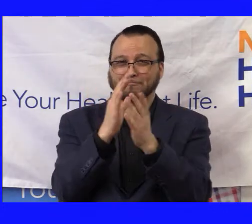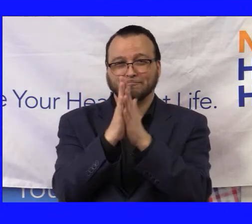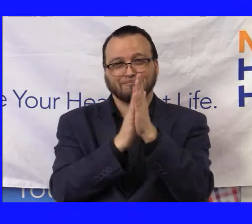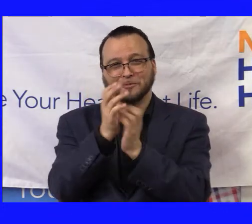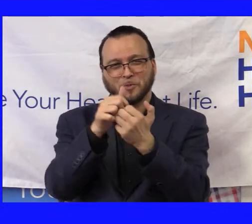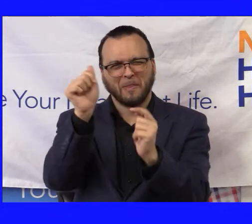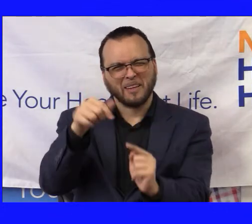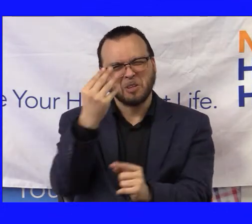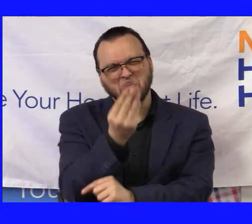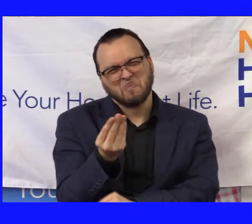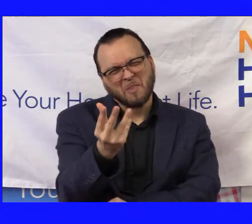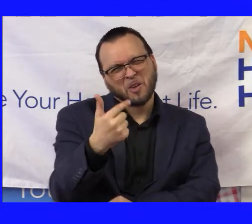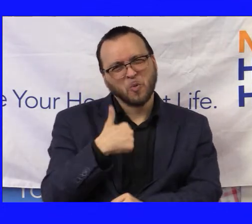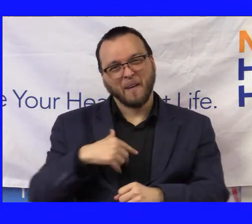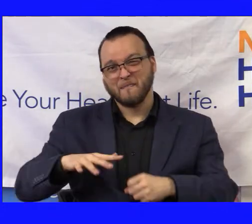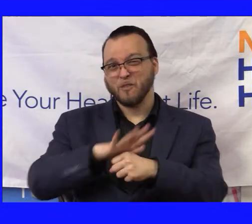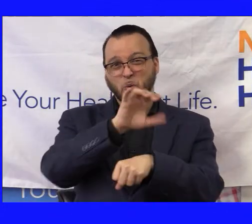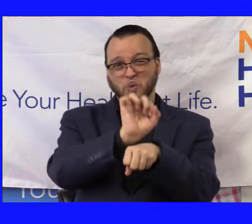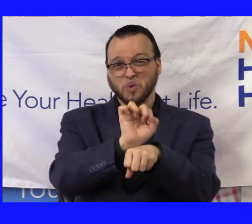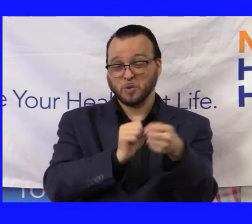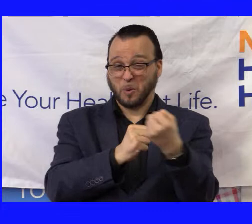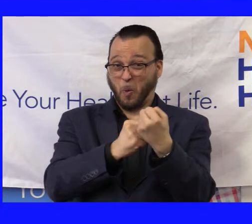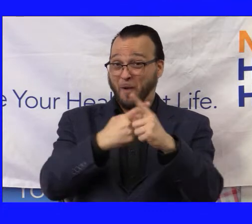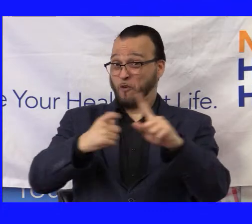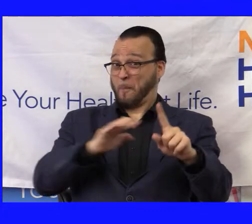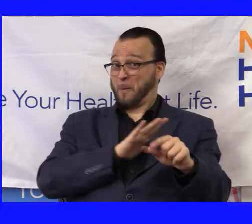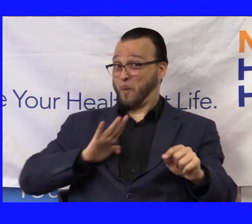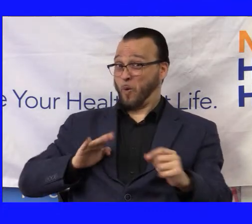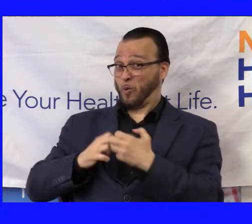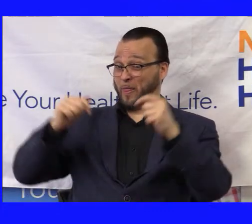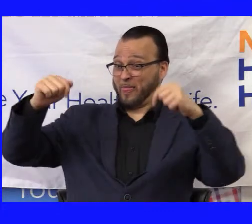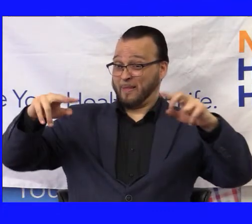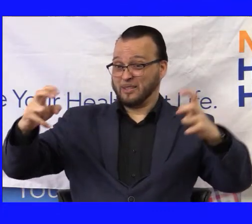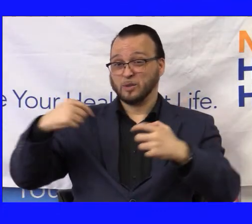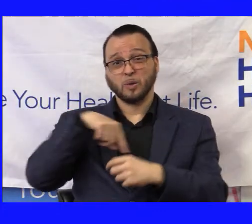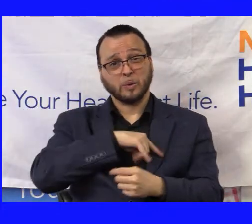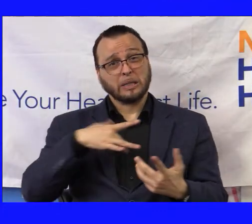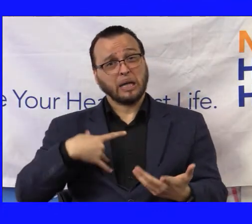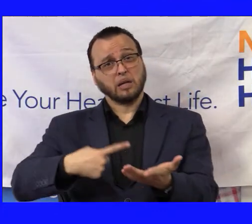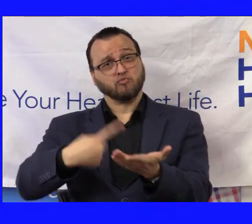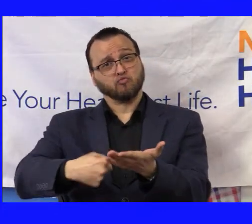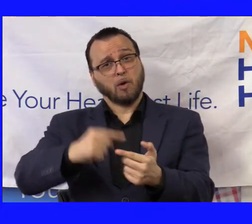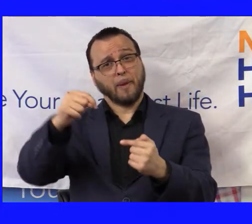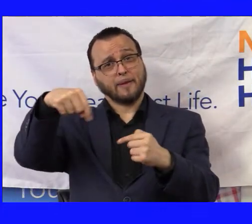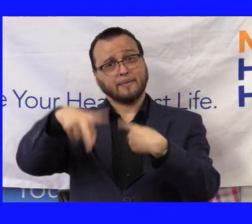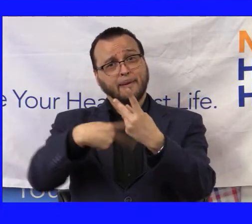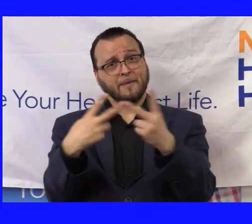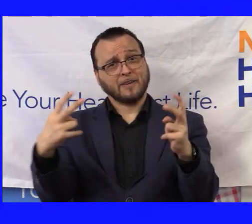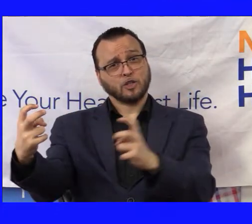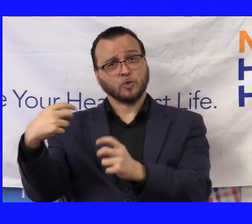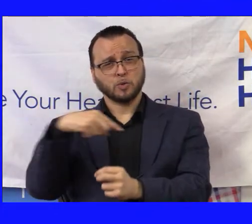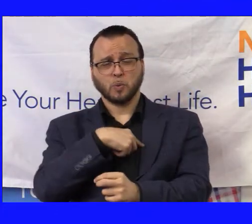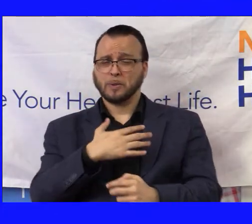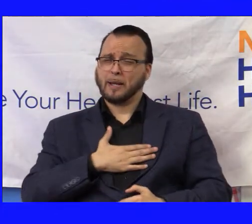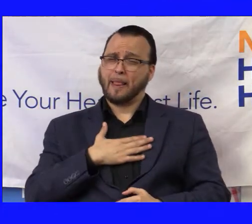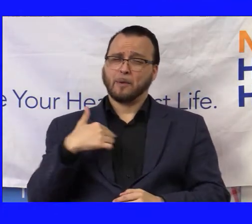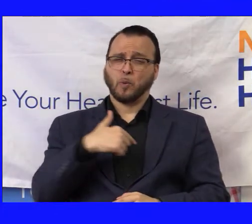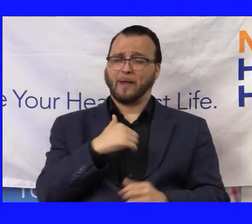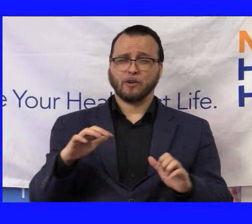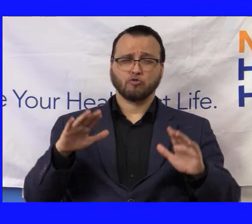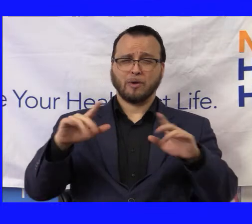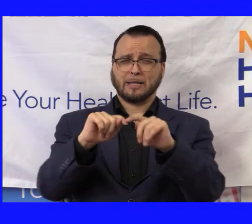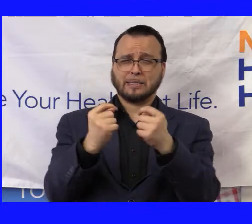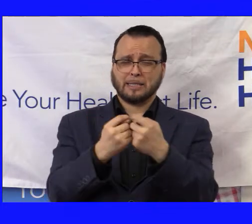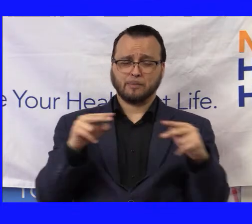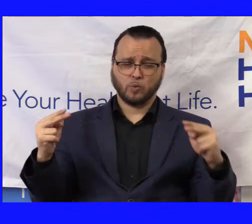full support from the board on this. We often talk about issues like this, and we're very, very glad that we have a great team looking at them. So I just wanted